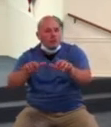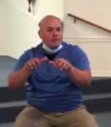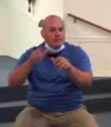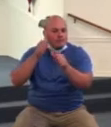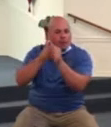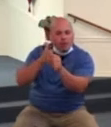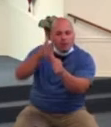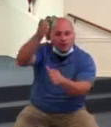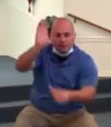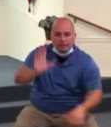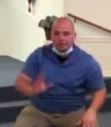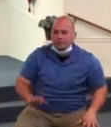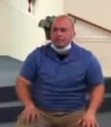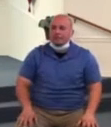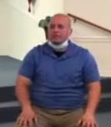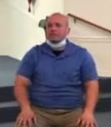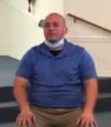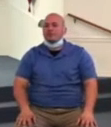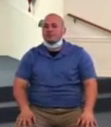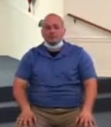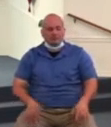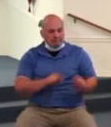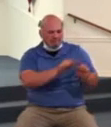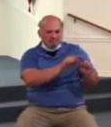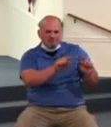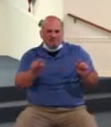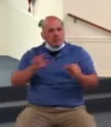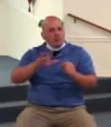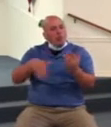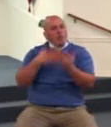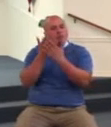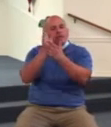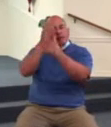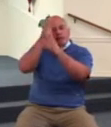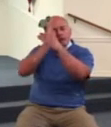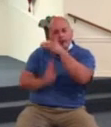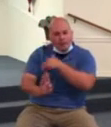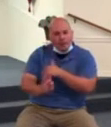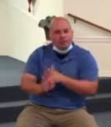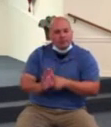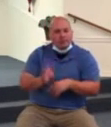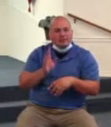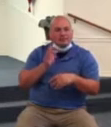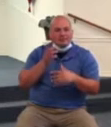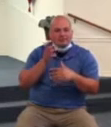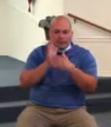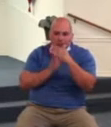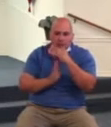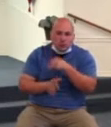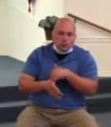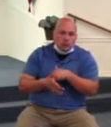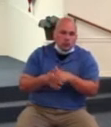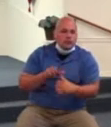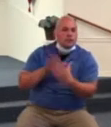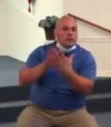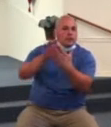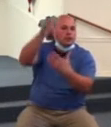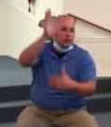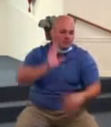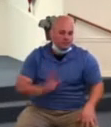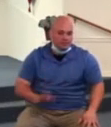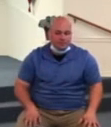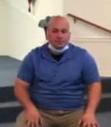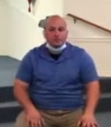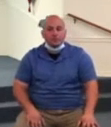They all humble themselves before God. Faith requires humility. Because if we're